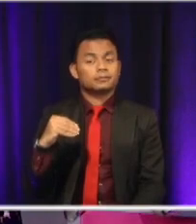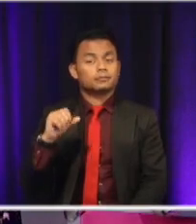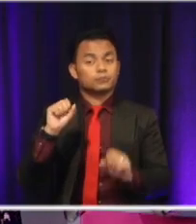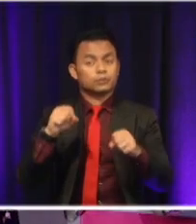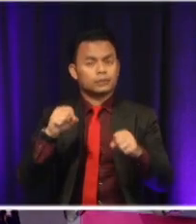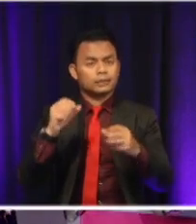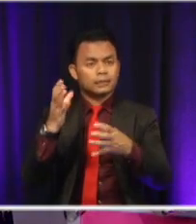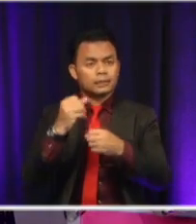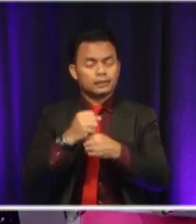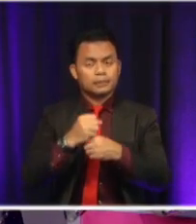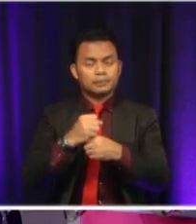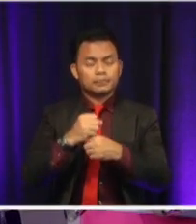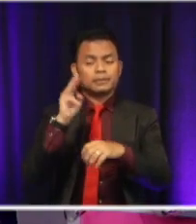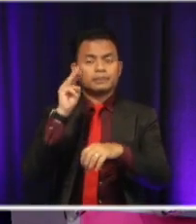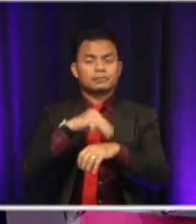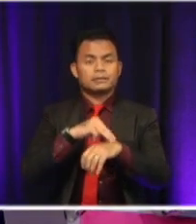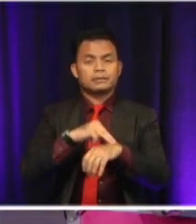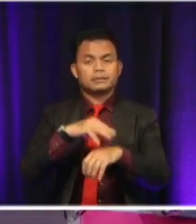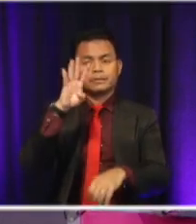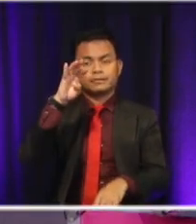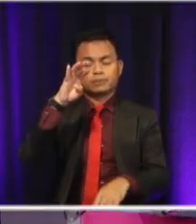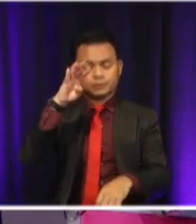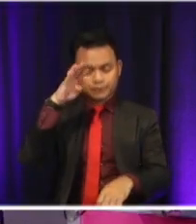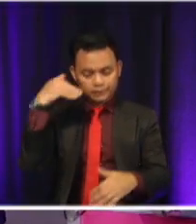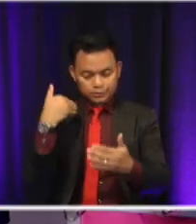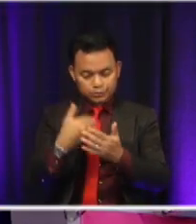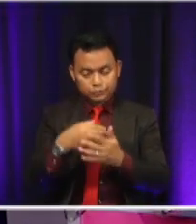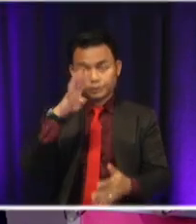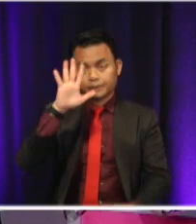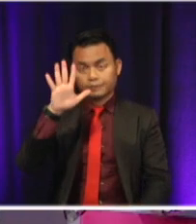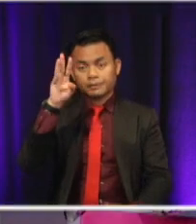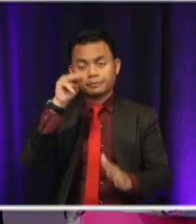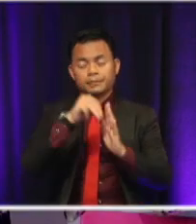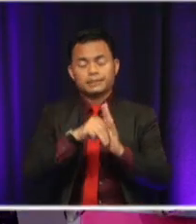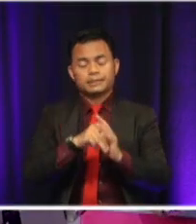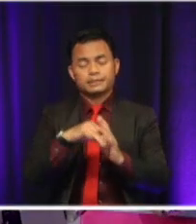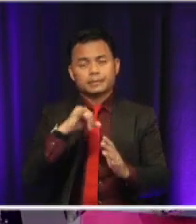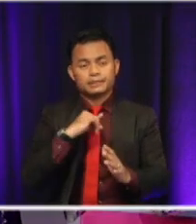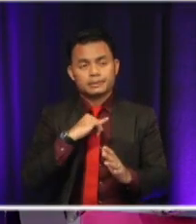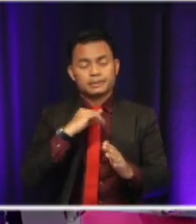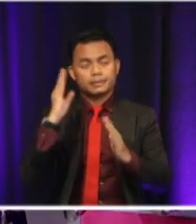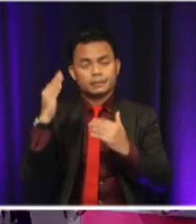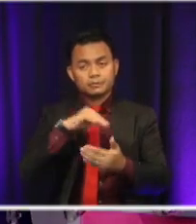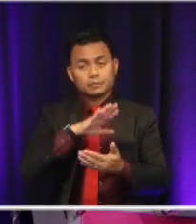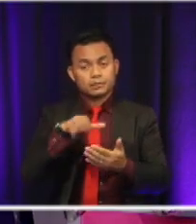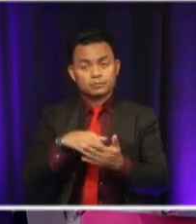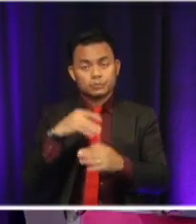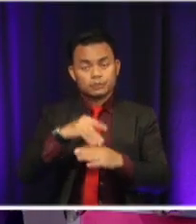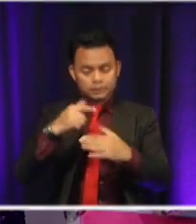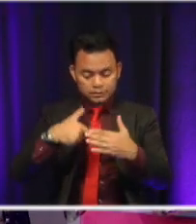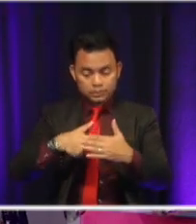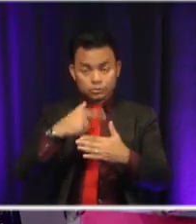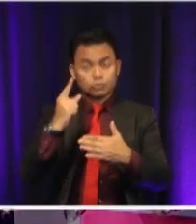answer 2 questions based on 2 poems. I would like to remind everyone out there that because